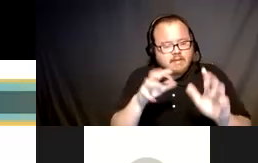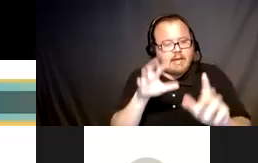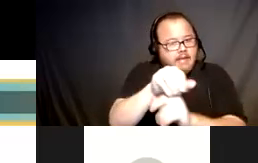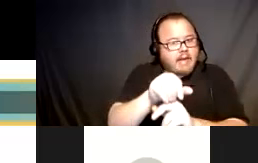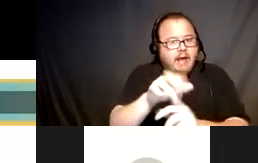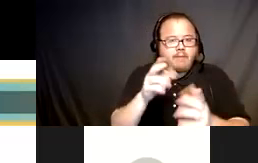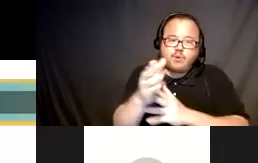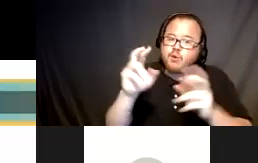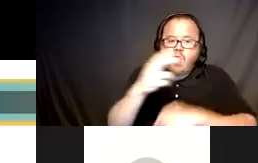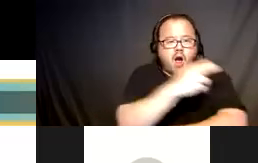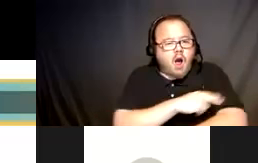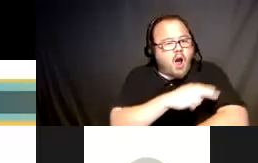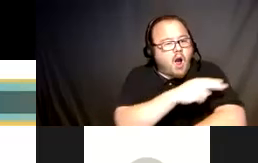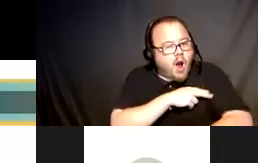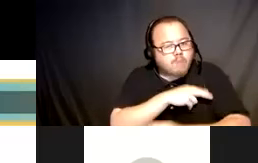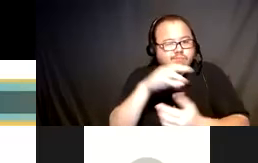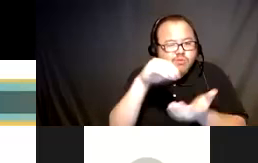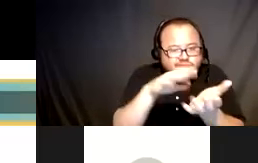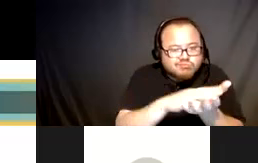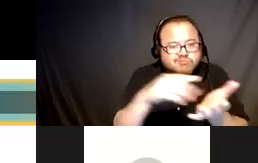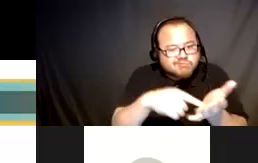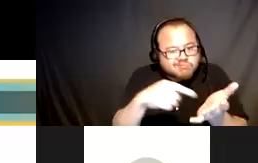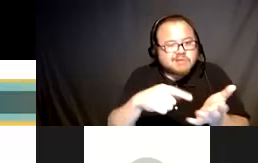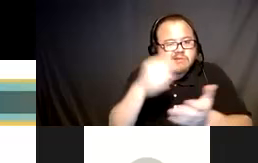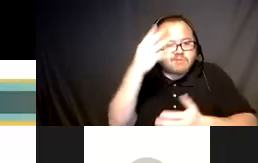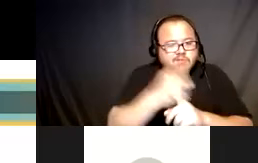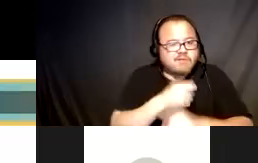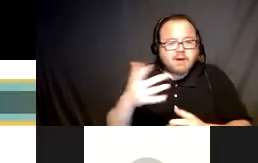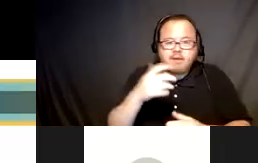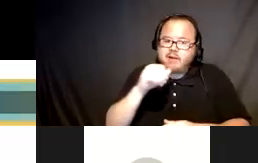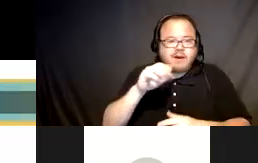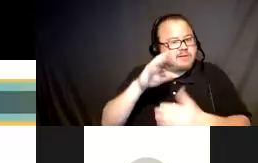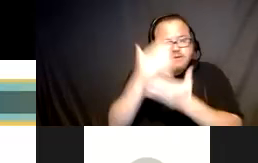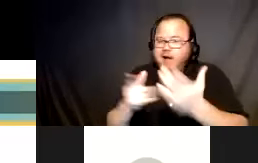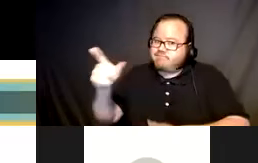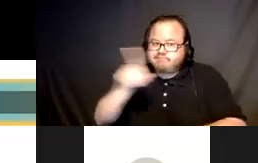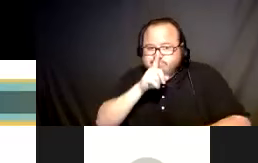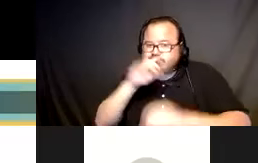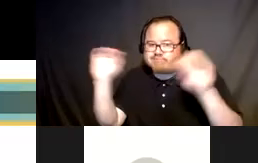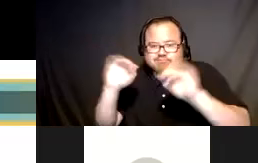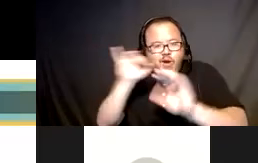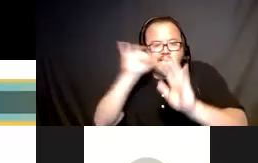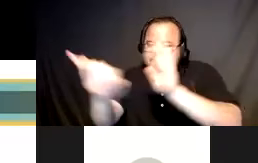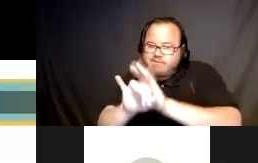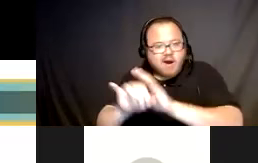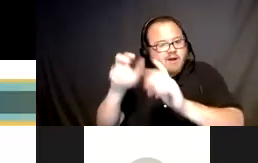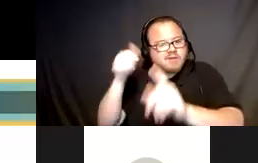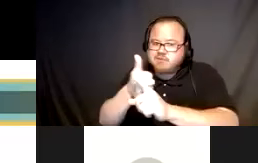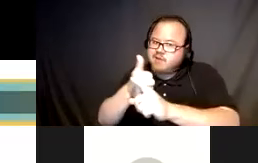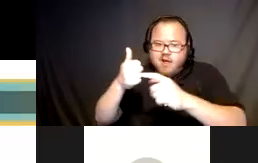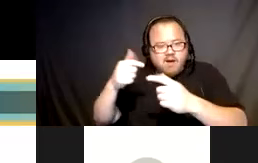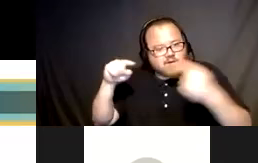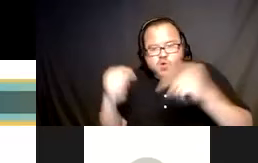via hospitalization records, many suicide attempts do not receive medical attention and are not identified as